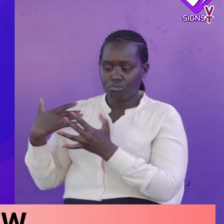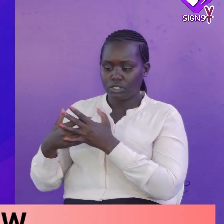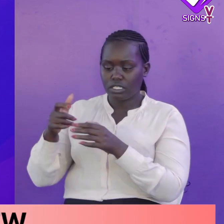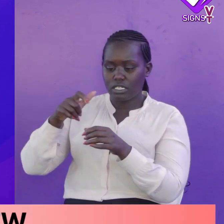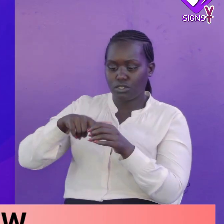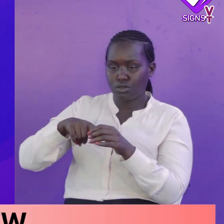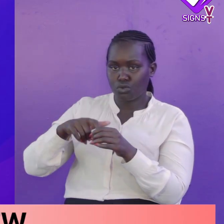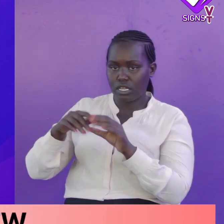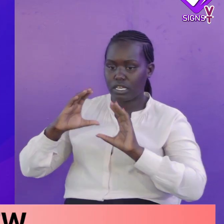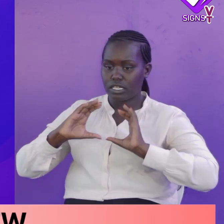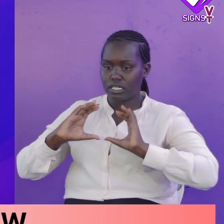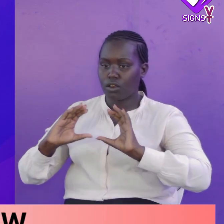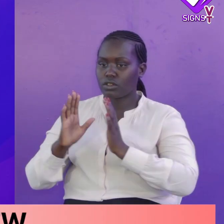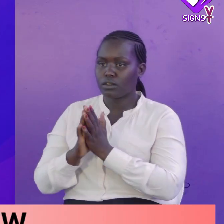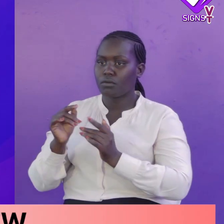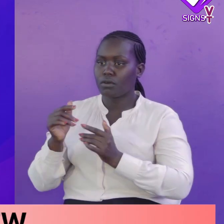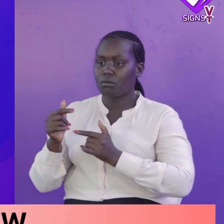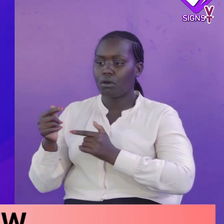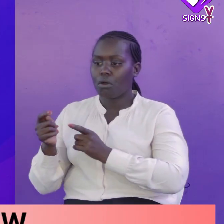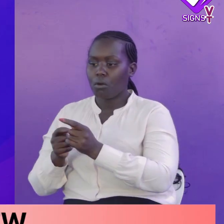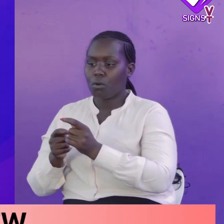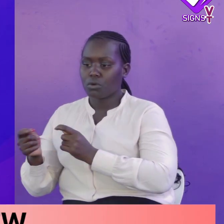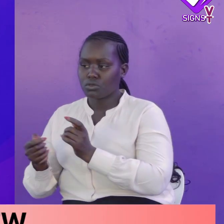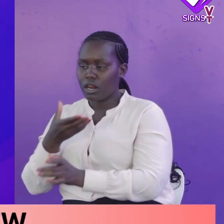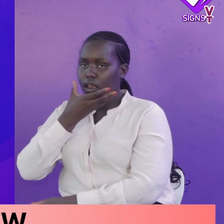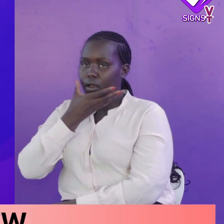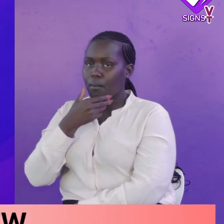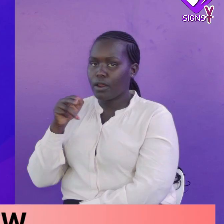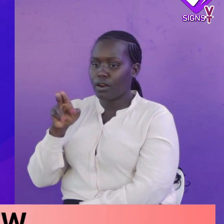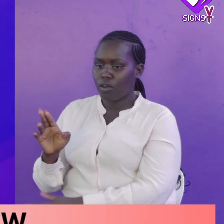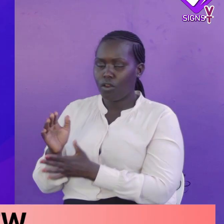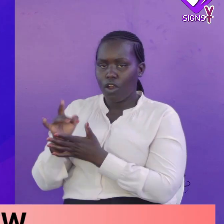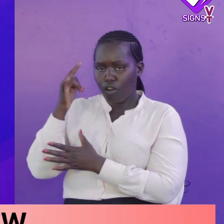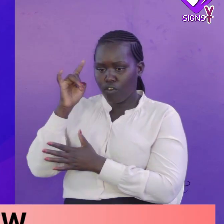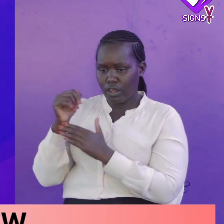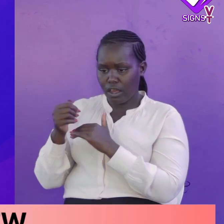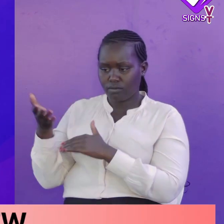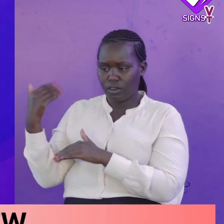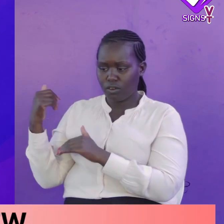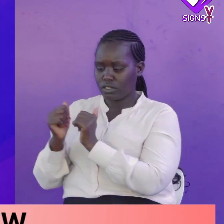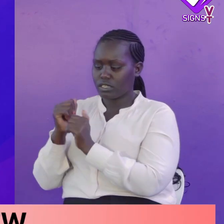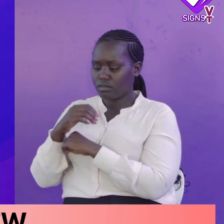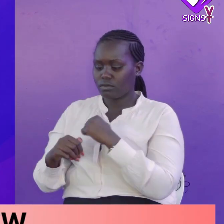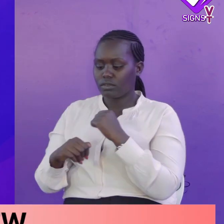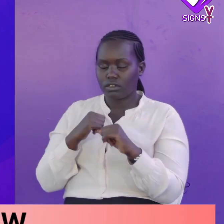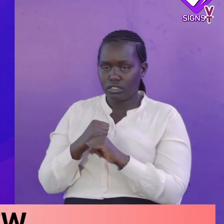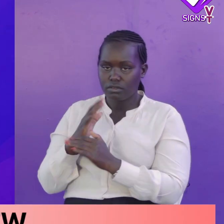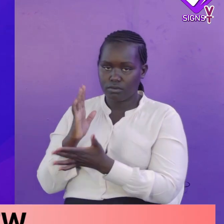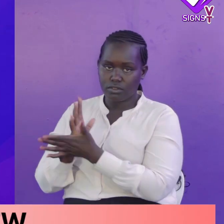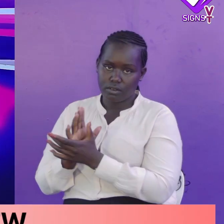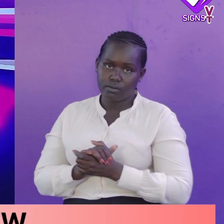a coach, they have been dominating Manchester United for the past 10 years. That is true. True. Yeah.